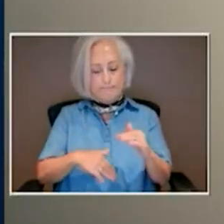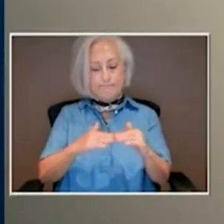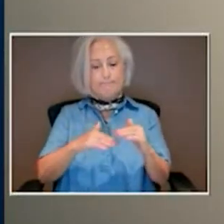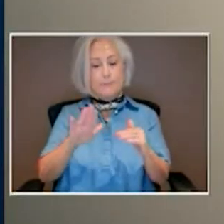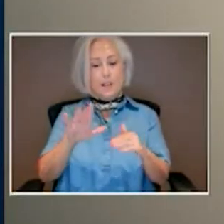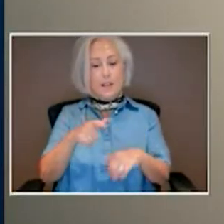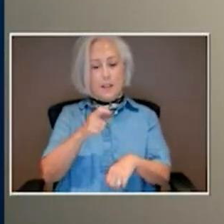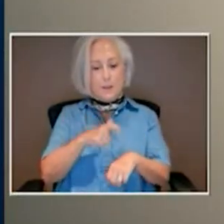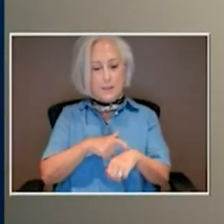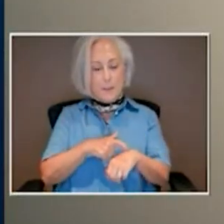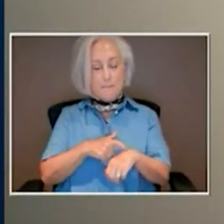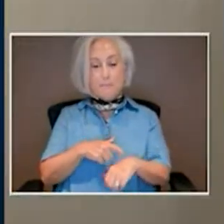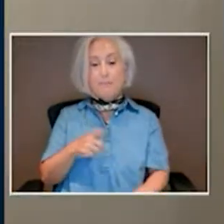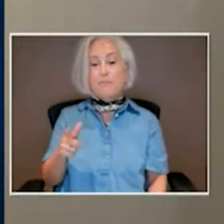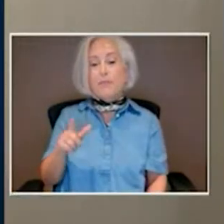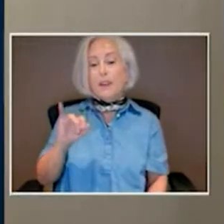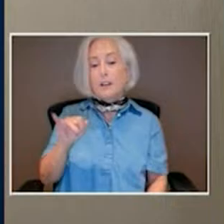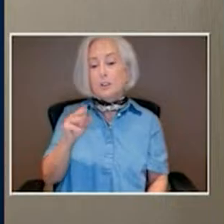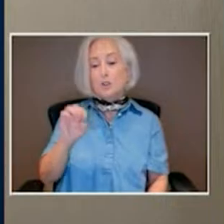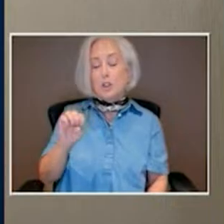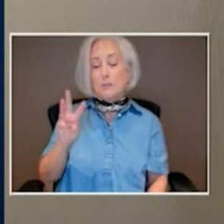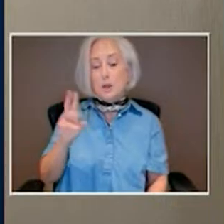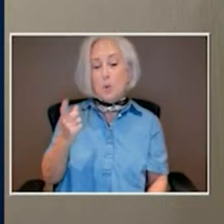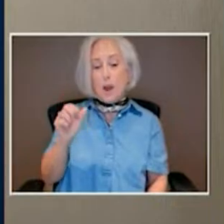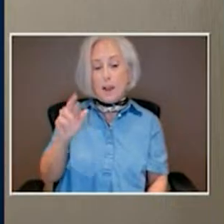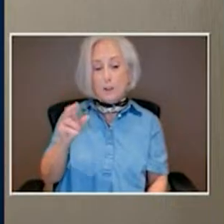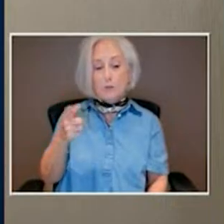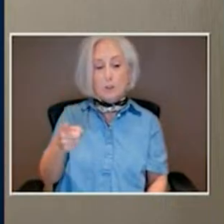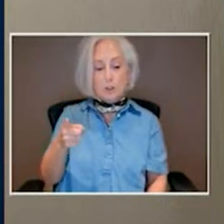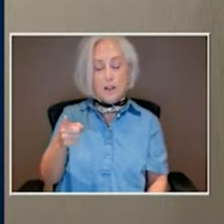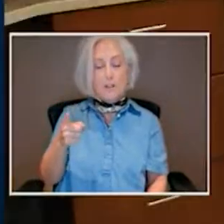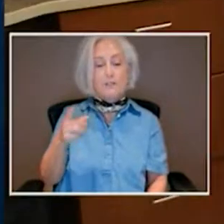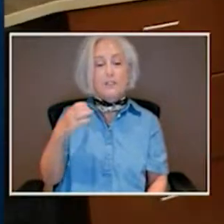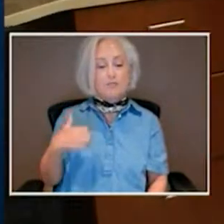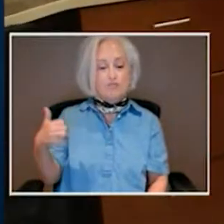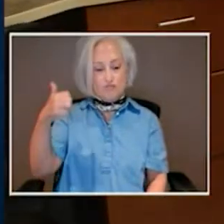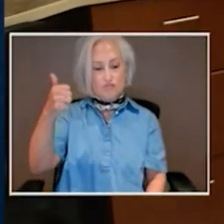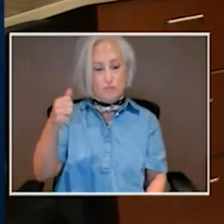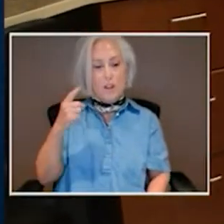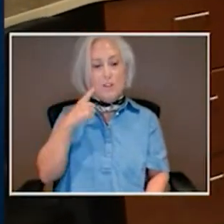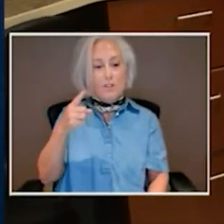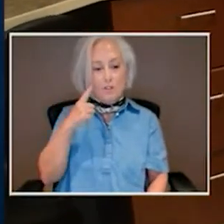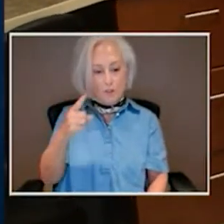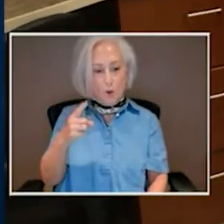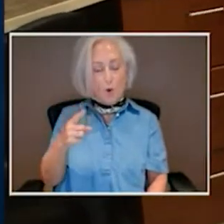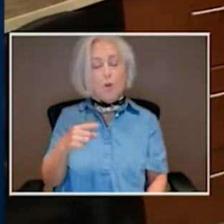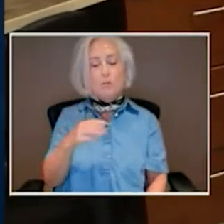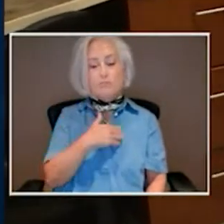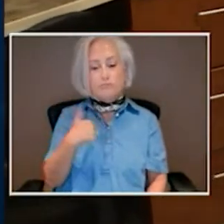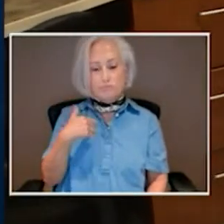of Breast Surgical Oncology at the University of Kansas Cancer Center. As part of Ashley's care